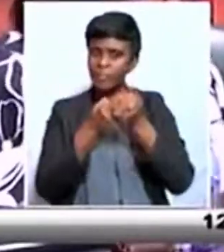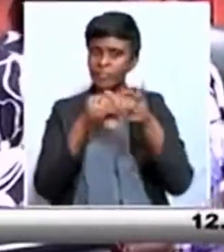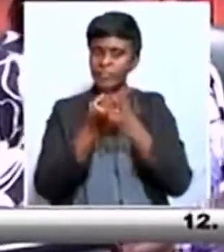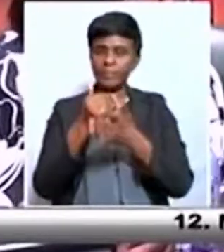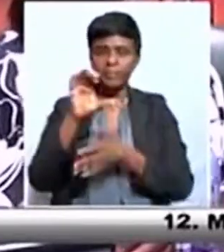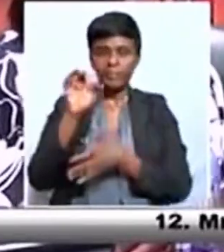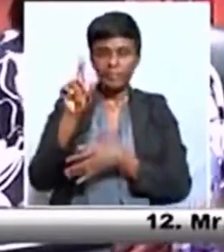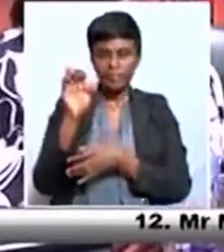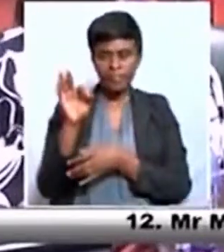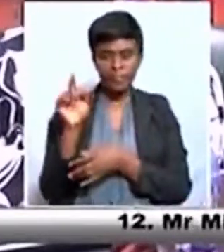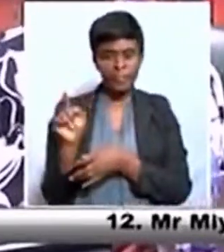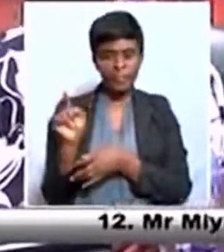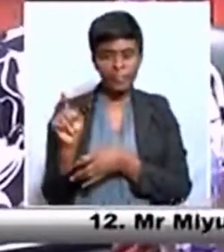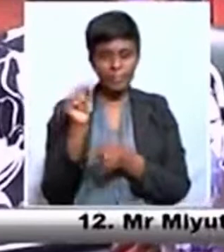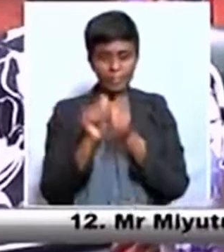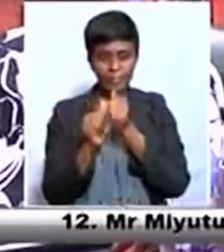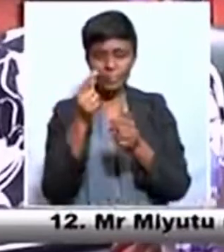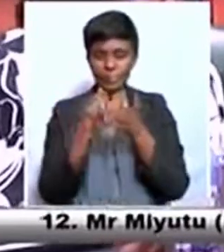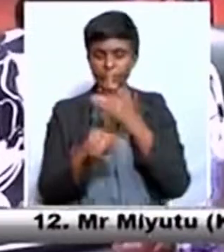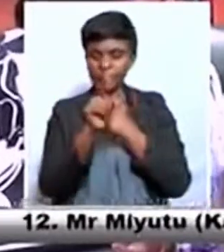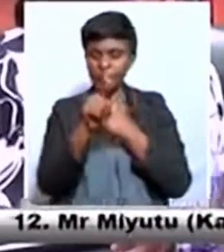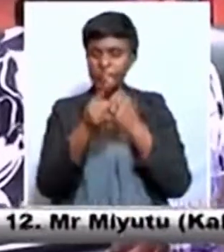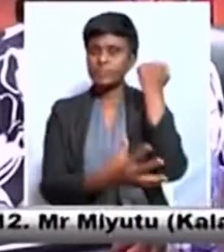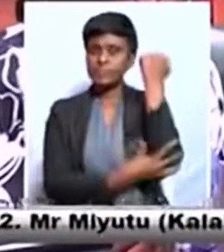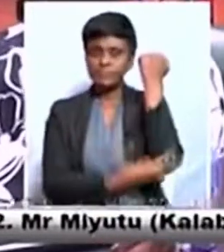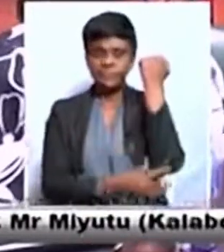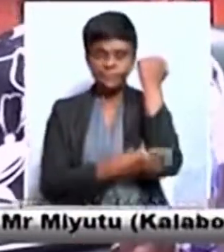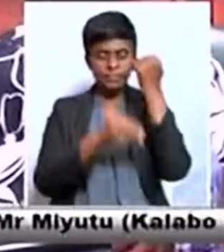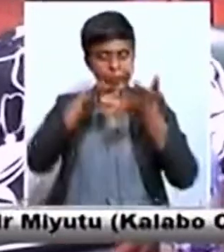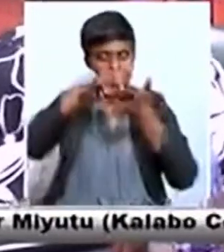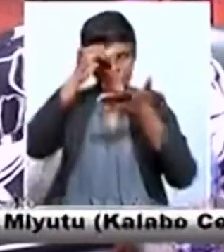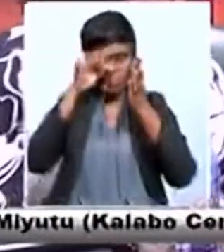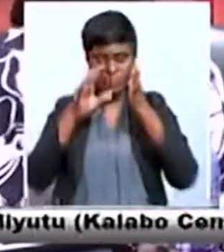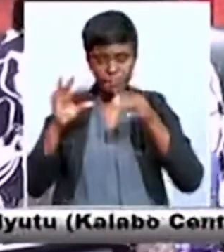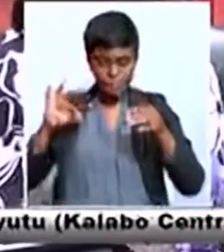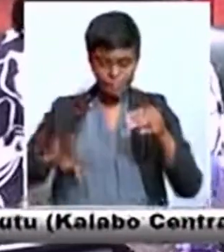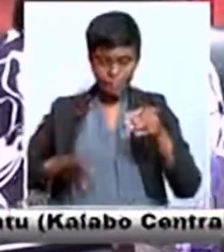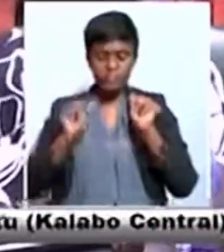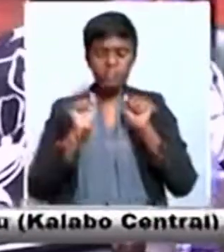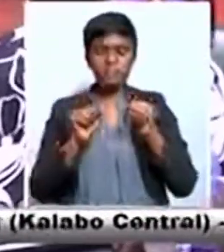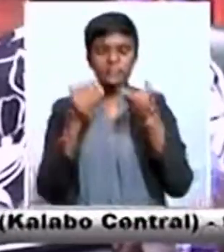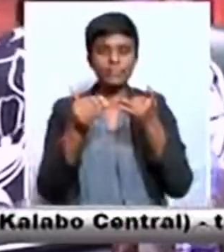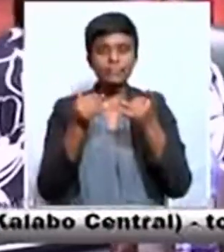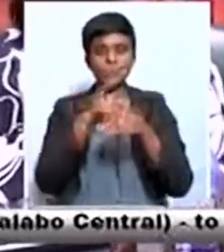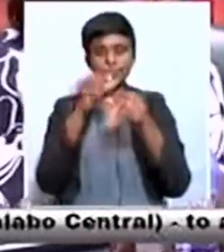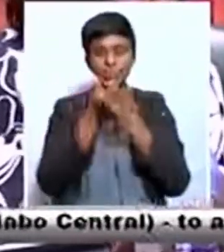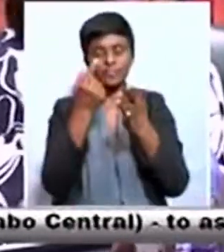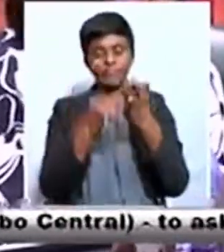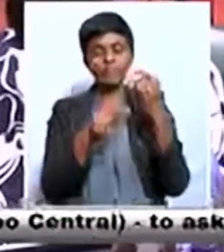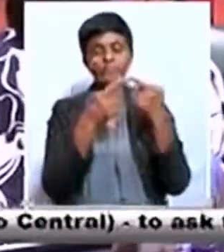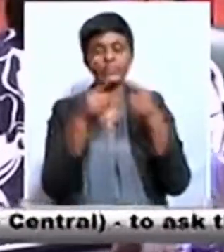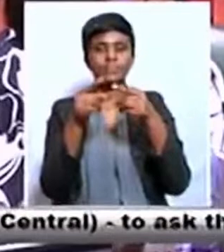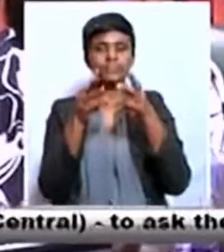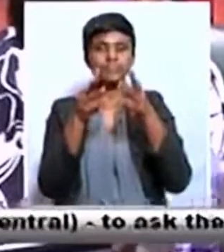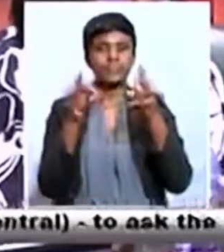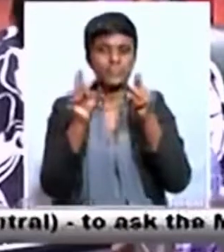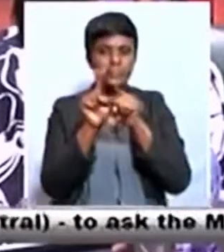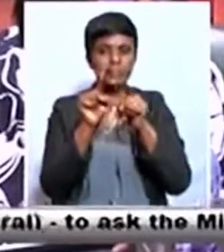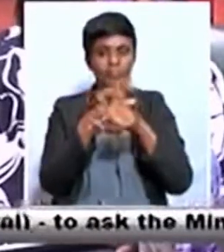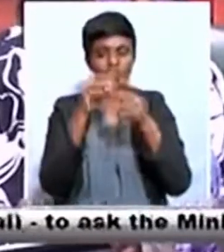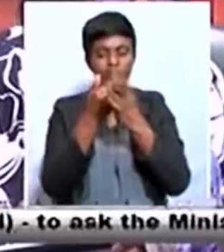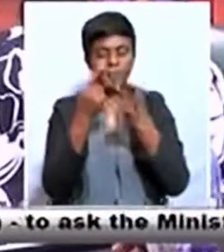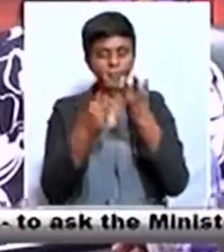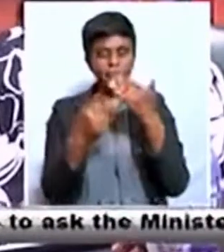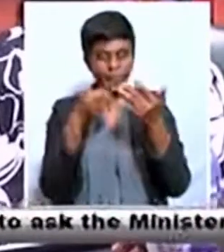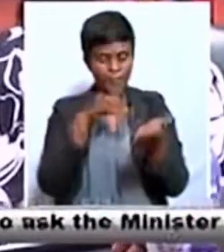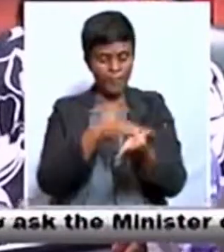which the returning vulnerable learners can benefit from. Therefore, the net effect is that